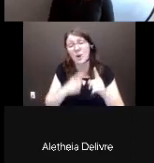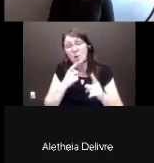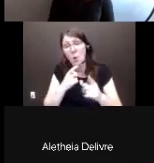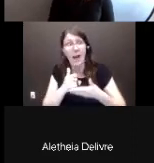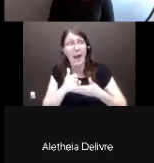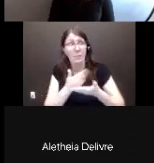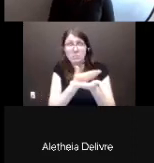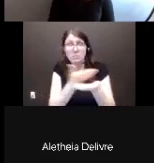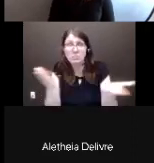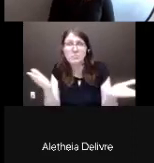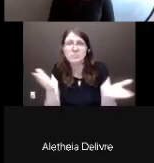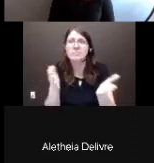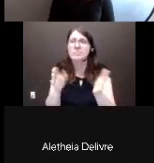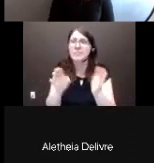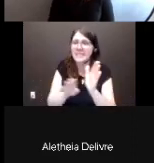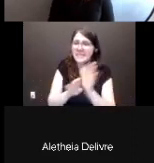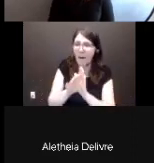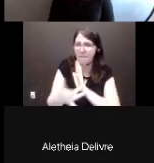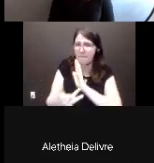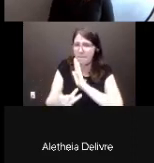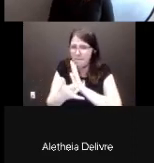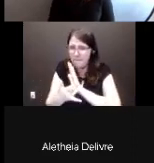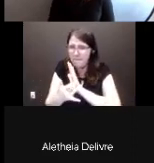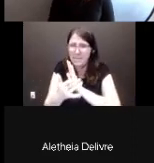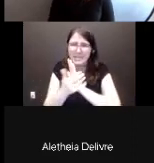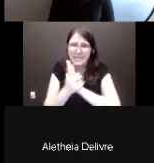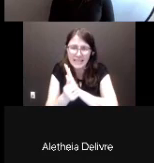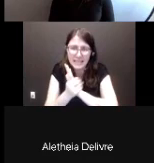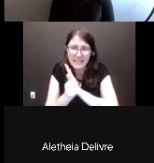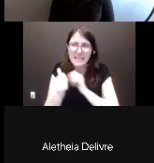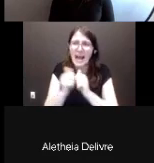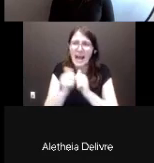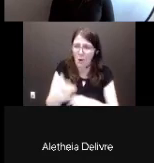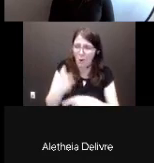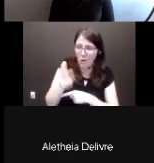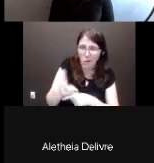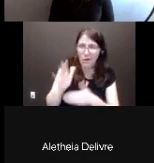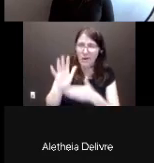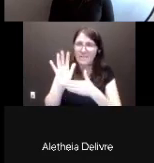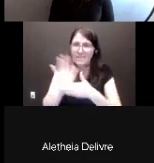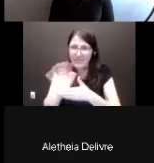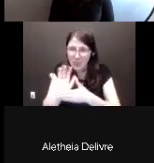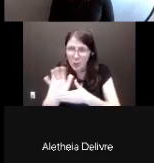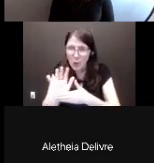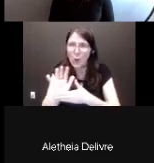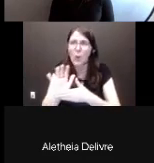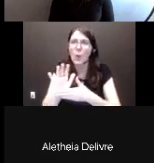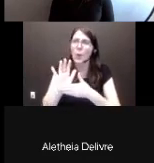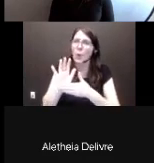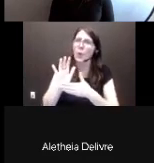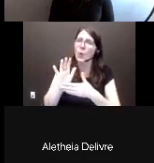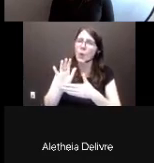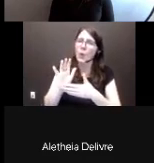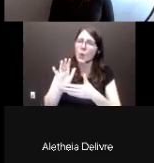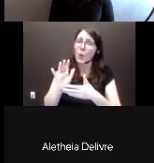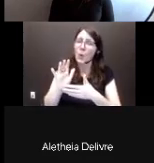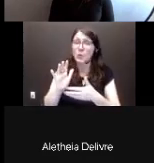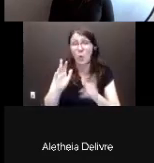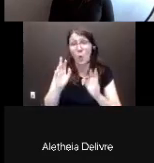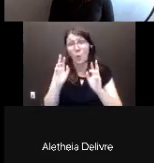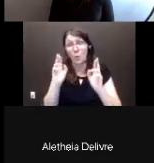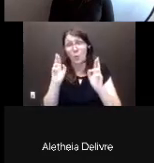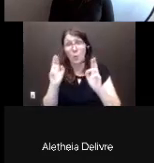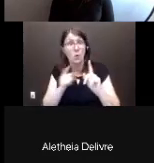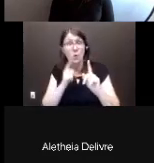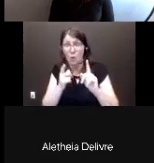within the context of digital storytelling, and hopefully to create something, but then also to learn some techniques that you